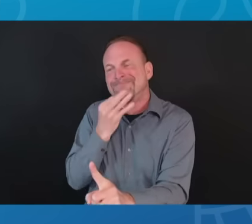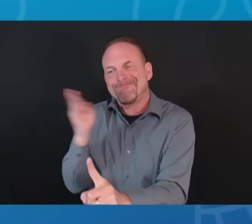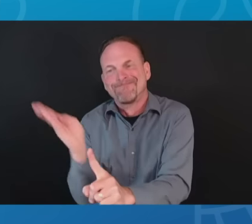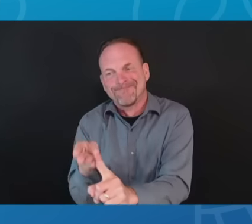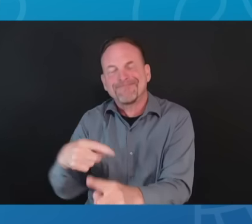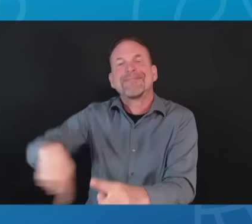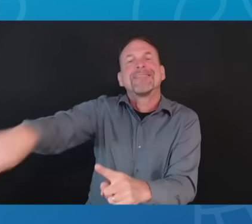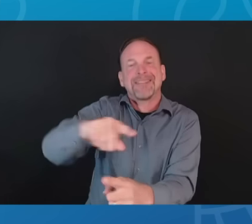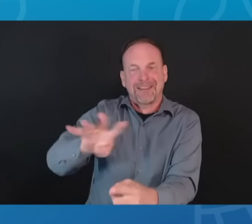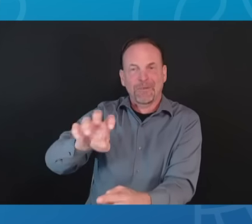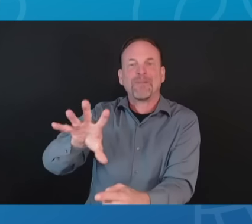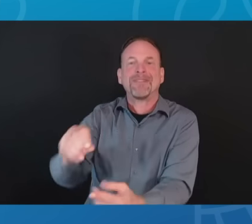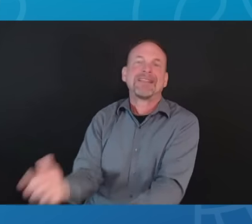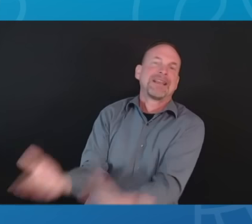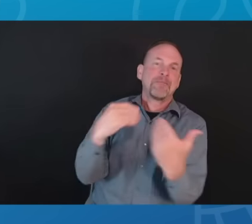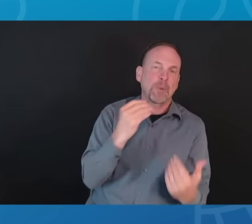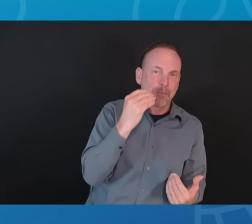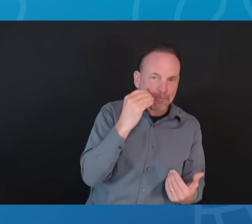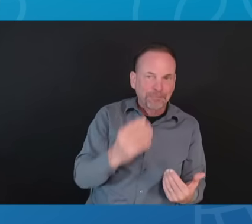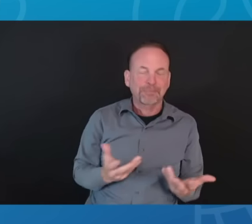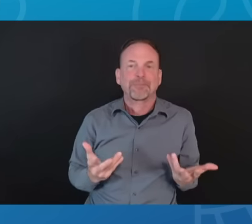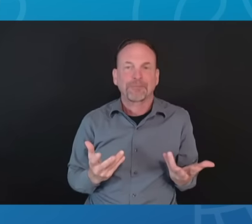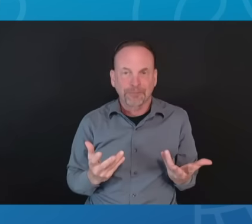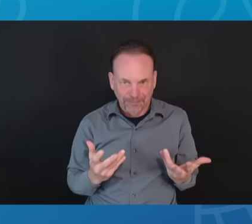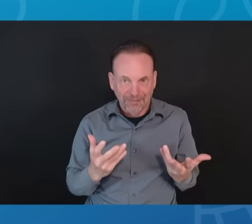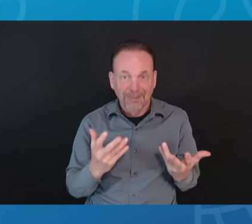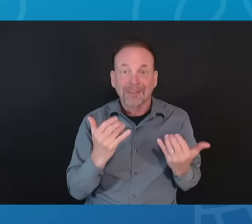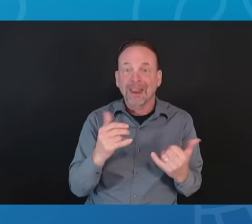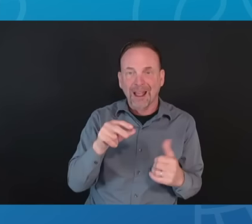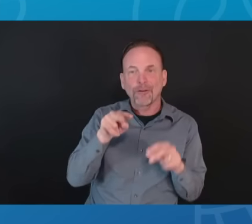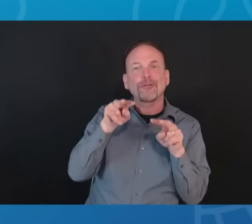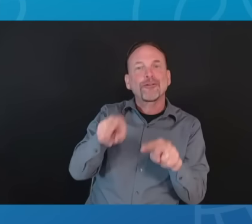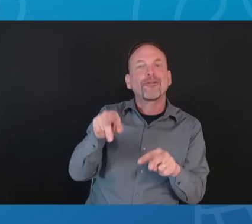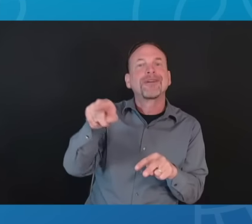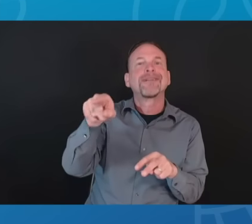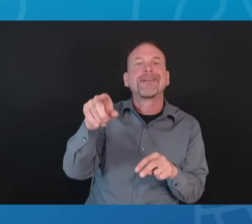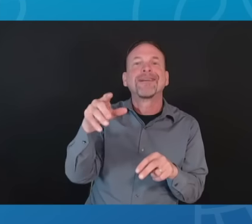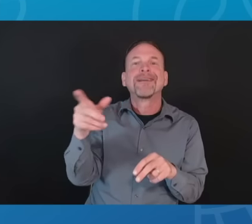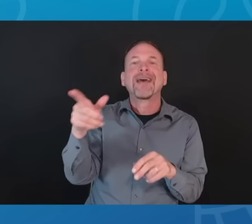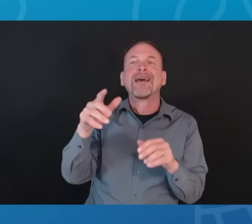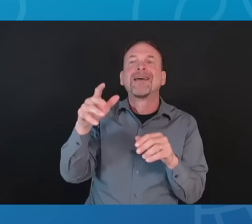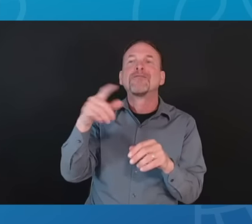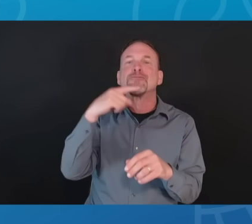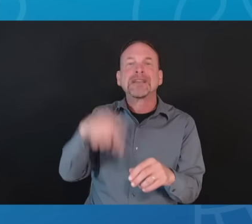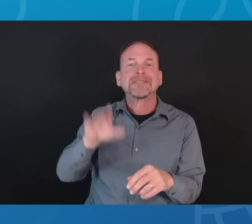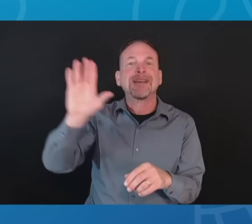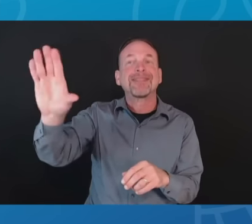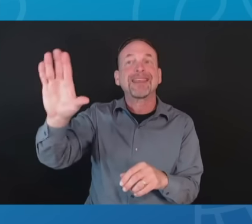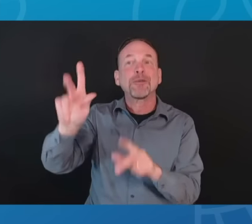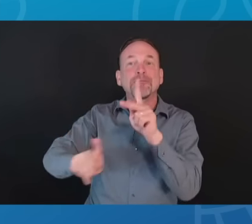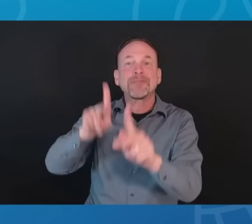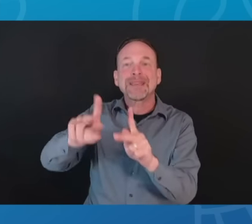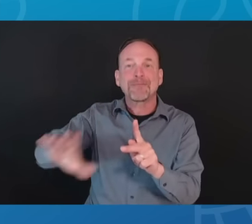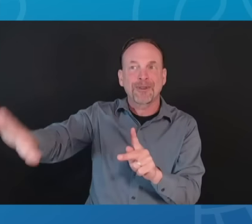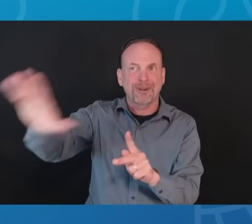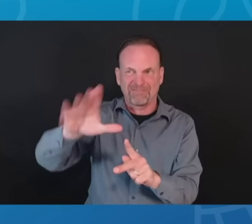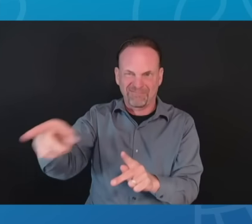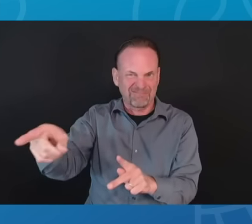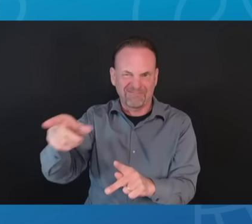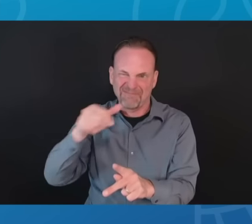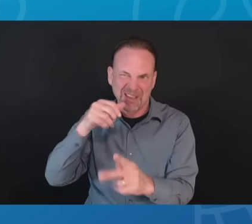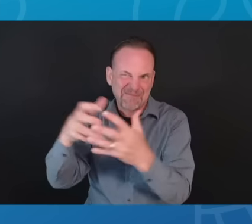people in Russia's case that they have been able to get home, it says something about the type of individuals that our societies